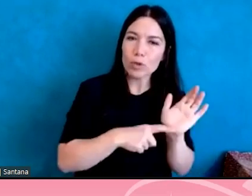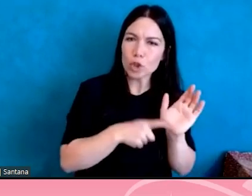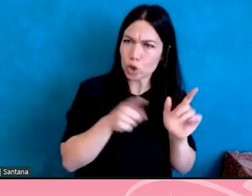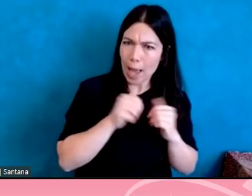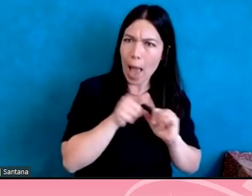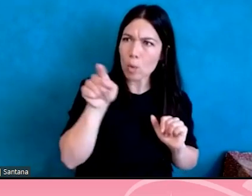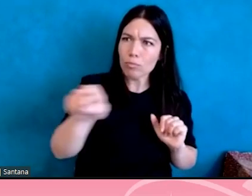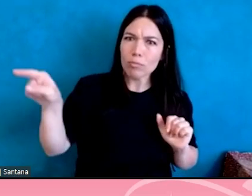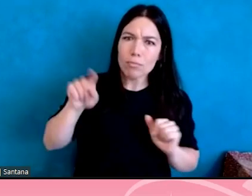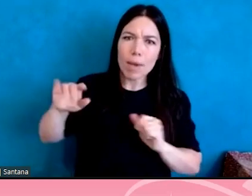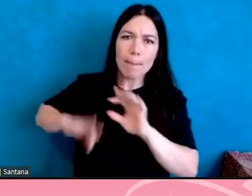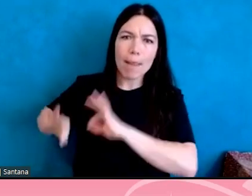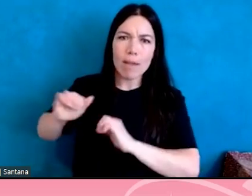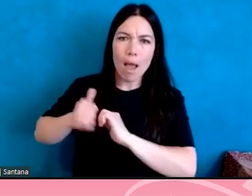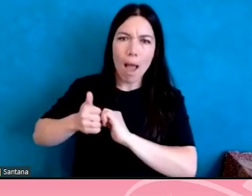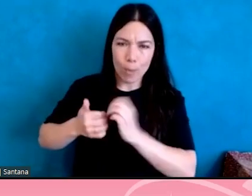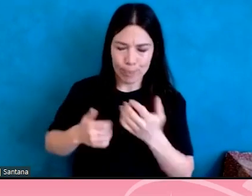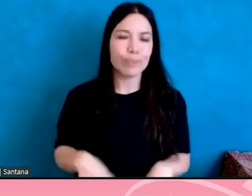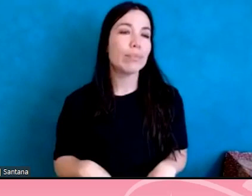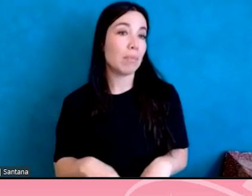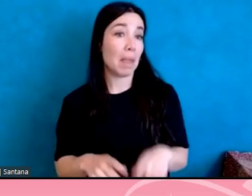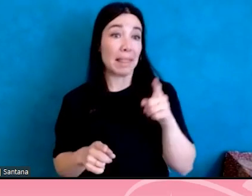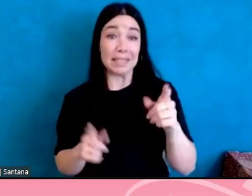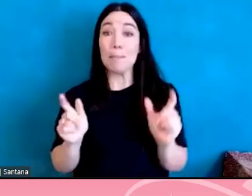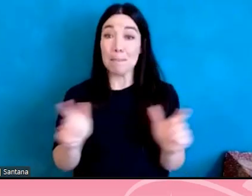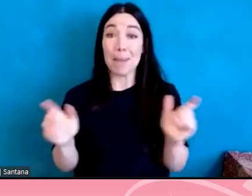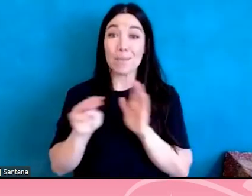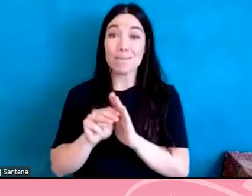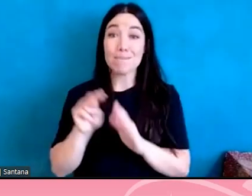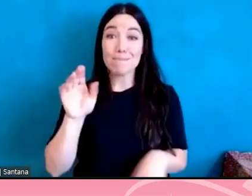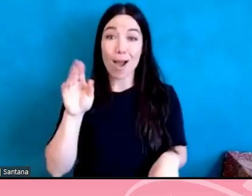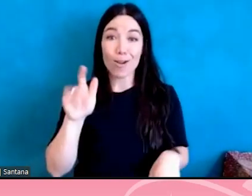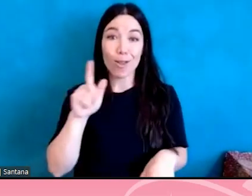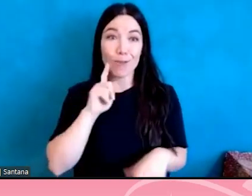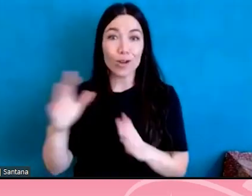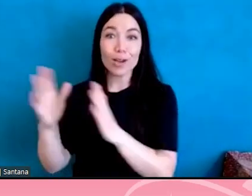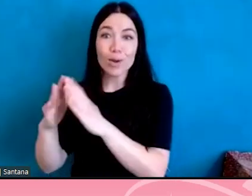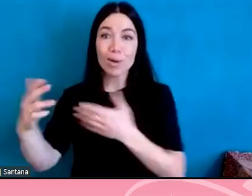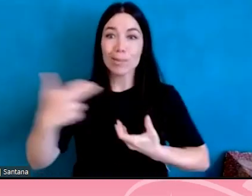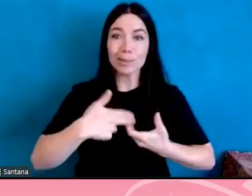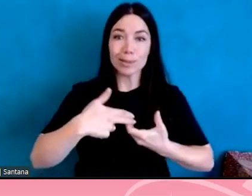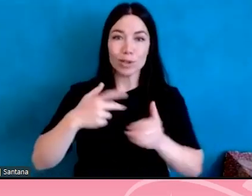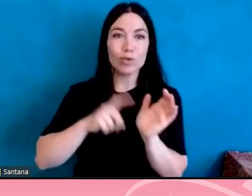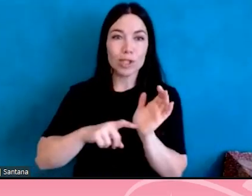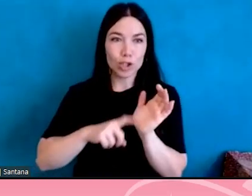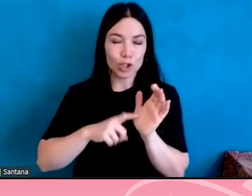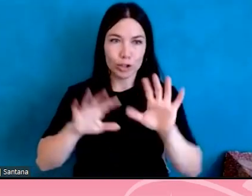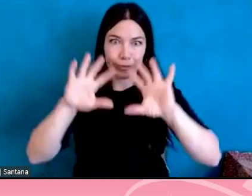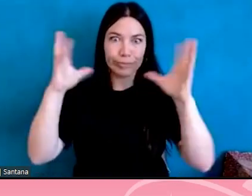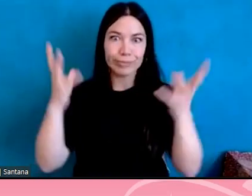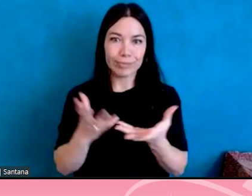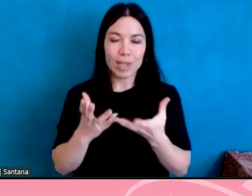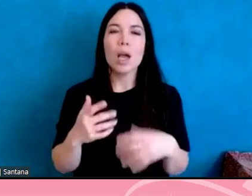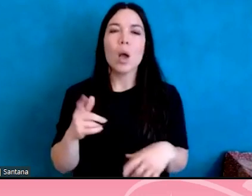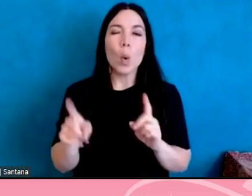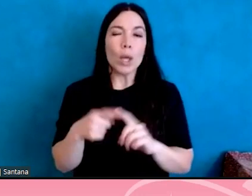This is the larger model of community-based participatory research, where we think about the context with relationship